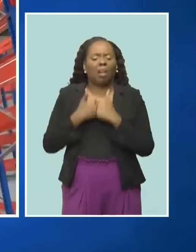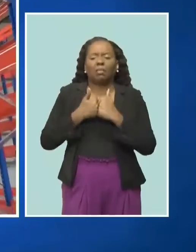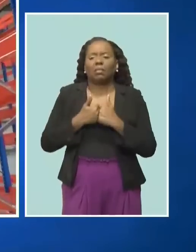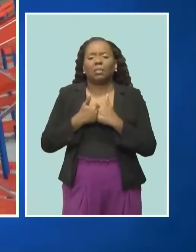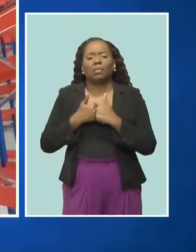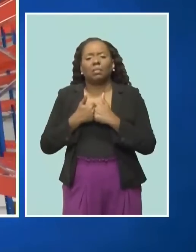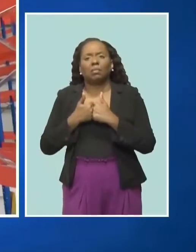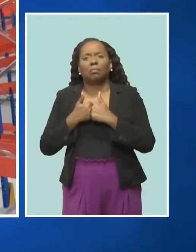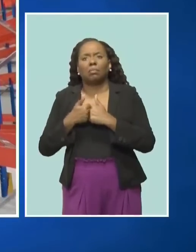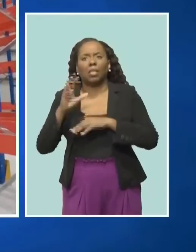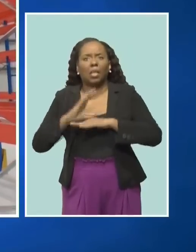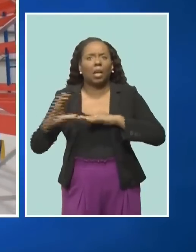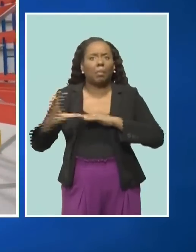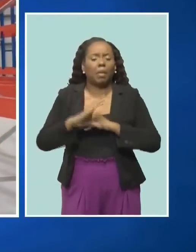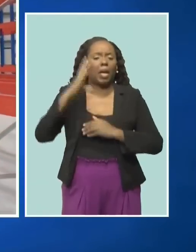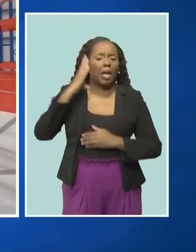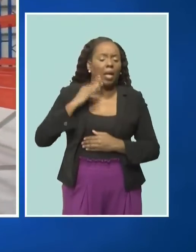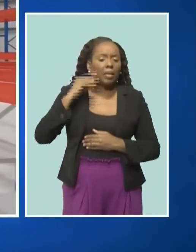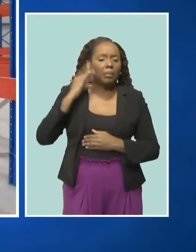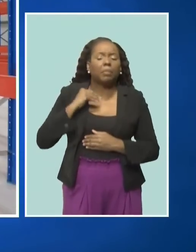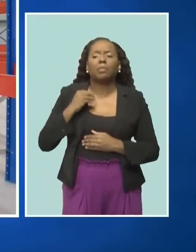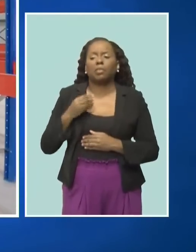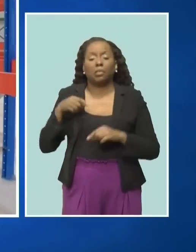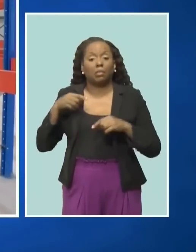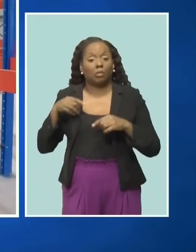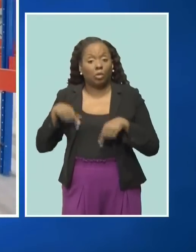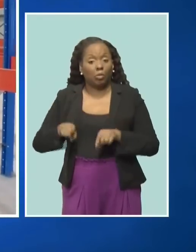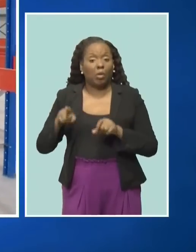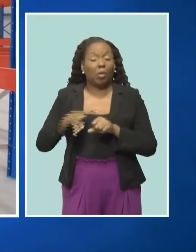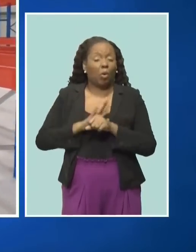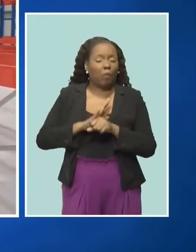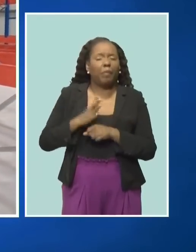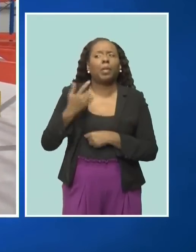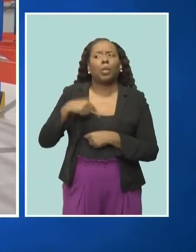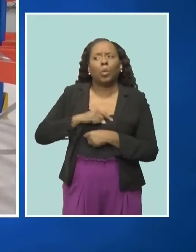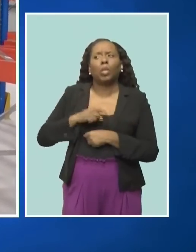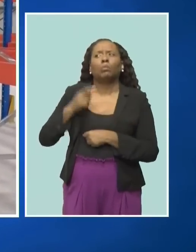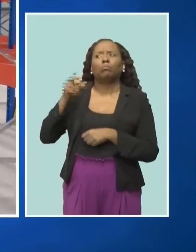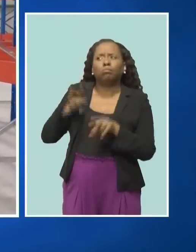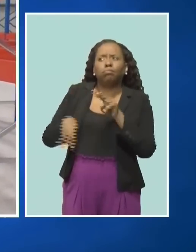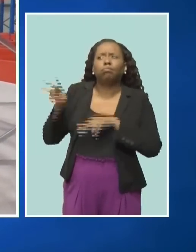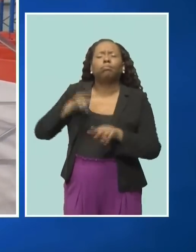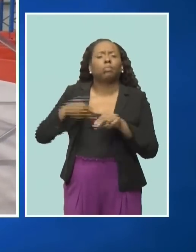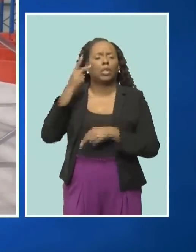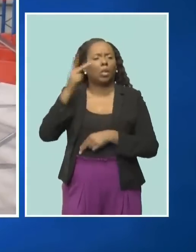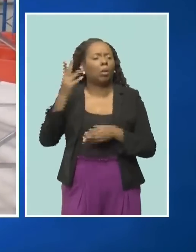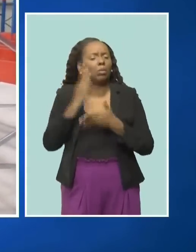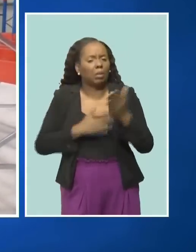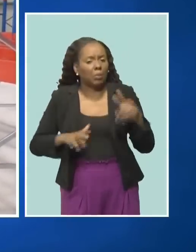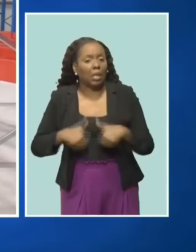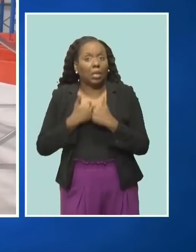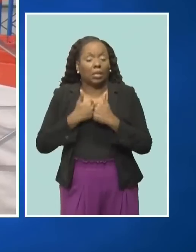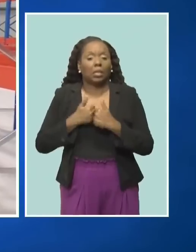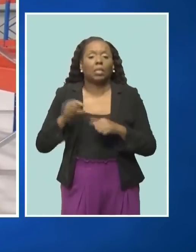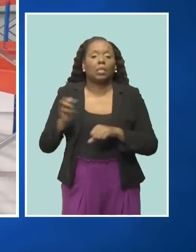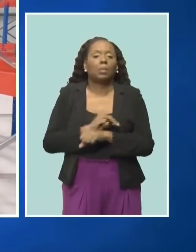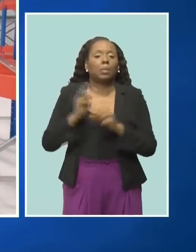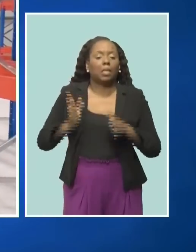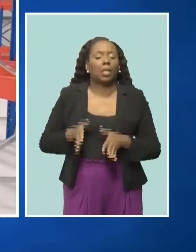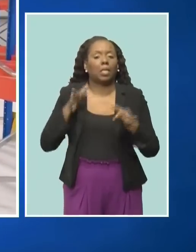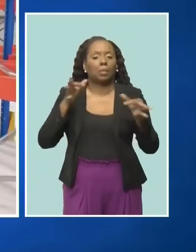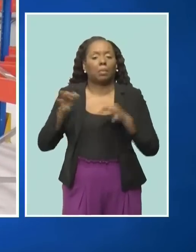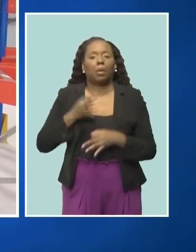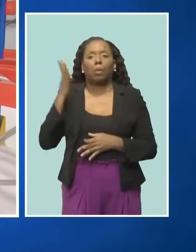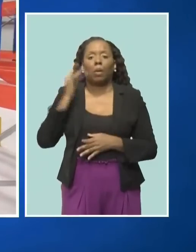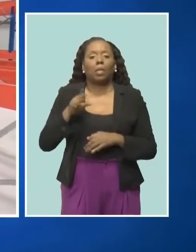Caribbean, which came to the fore during the pandemic. Minister of Home Affairs Wilfred Abrams explains why Barbados